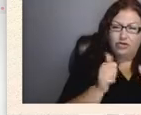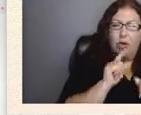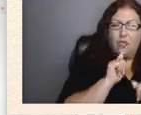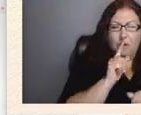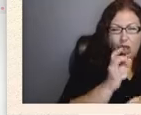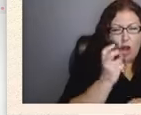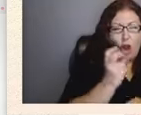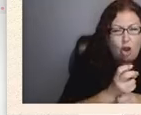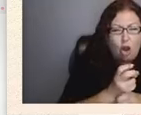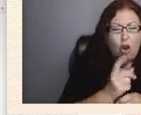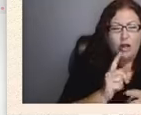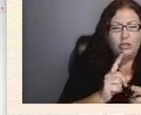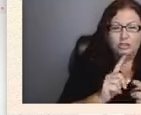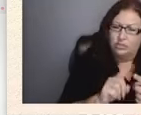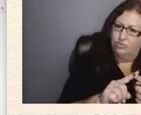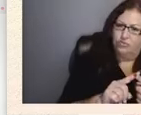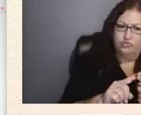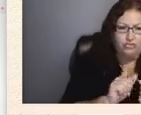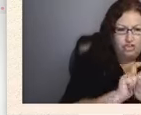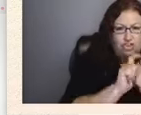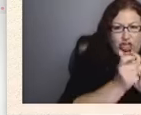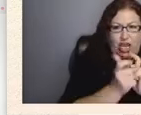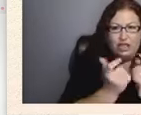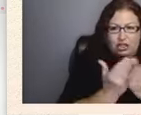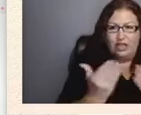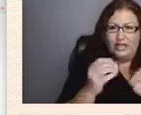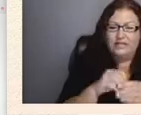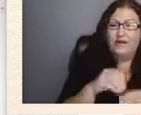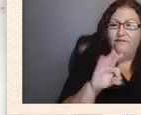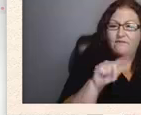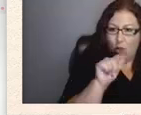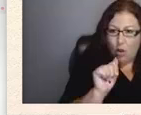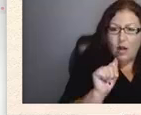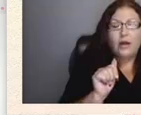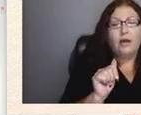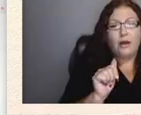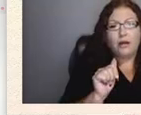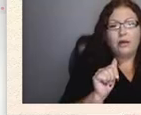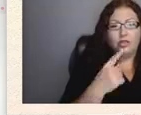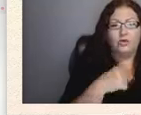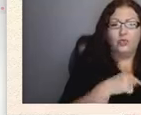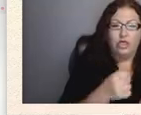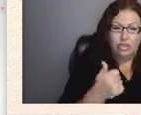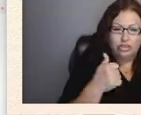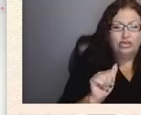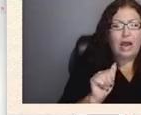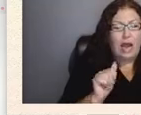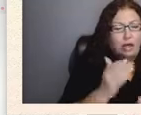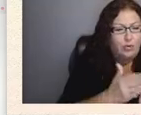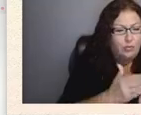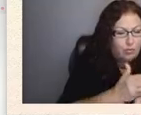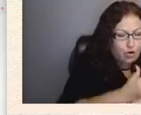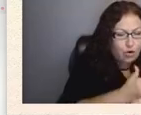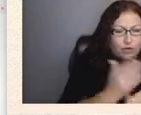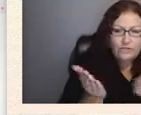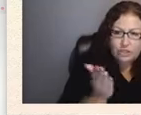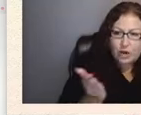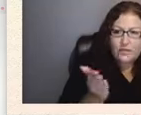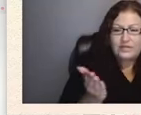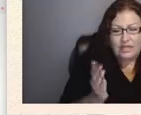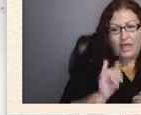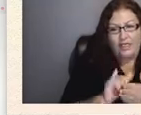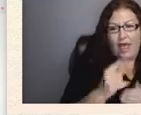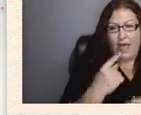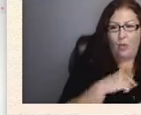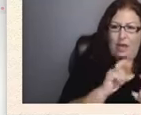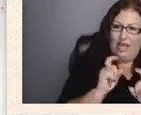force for change within the state of Florida as we try and improve the services that we give to